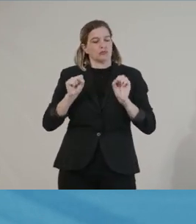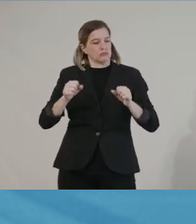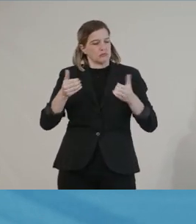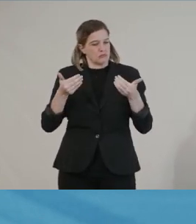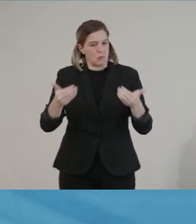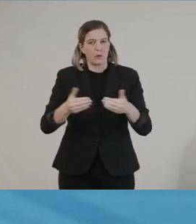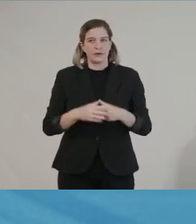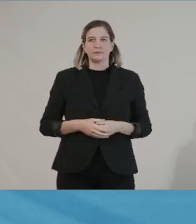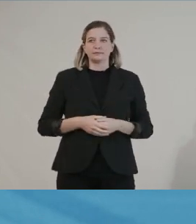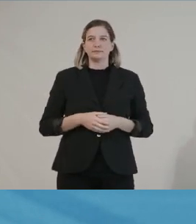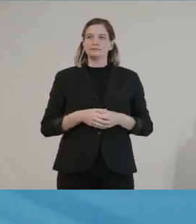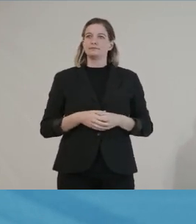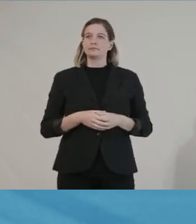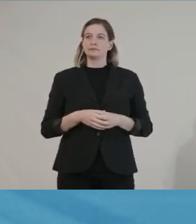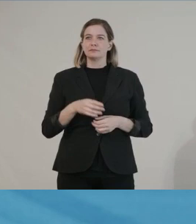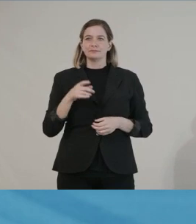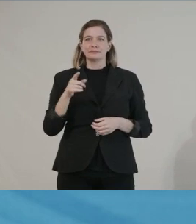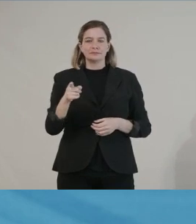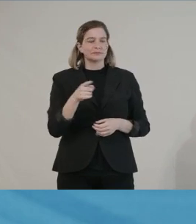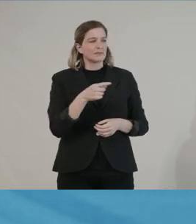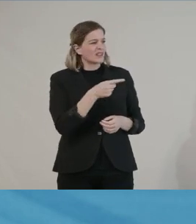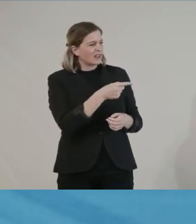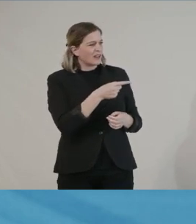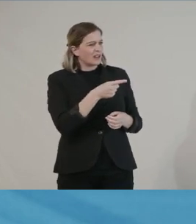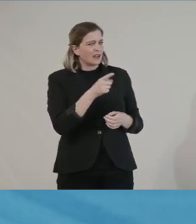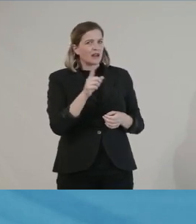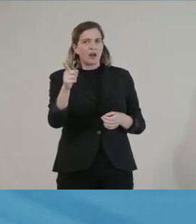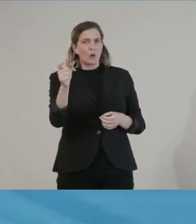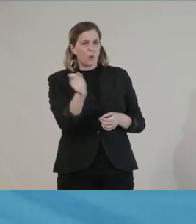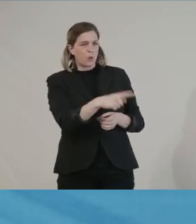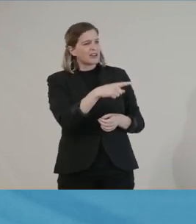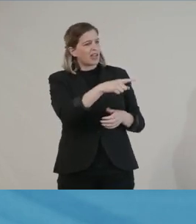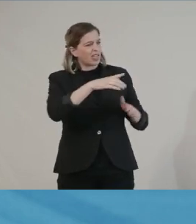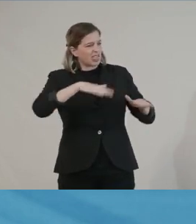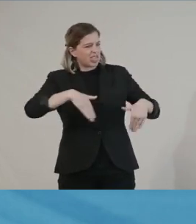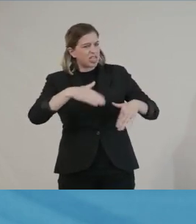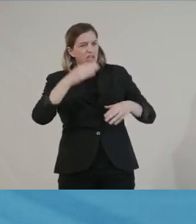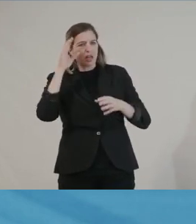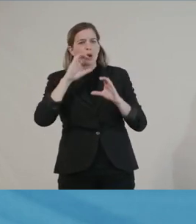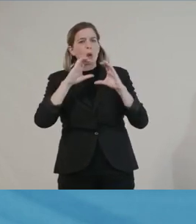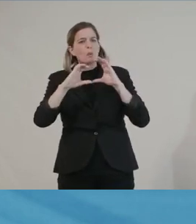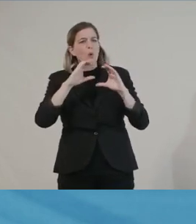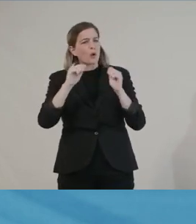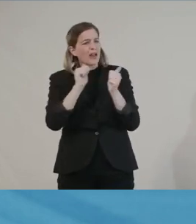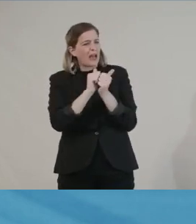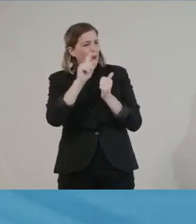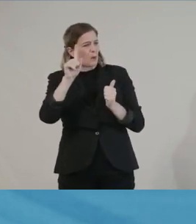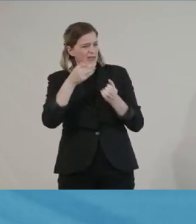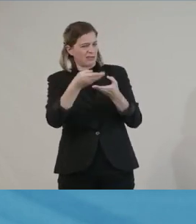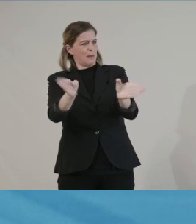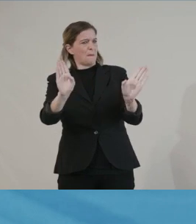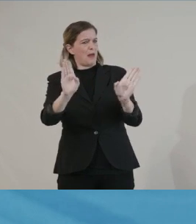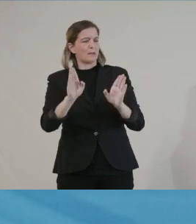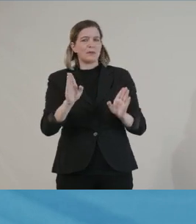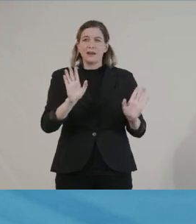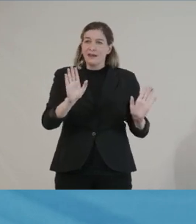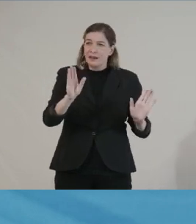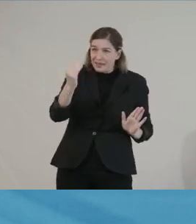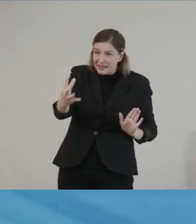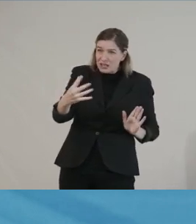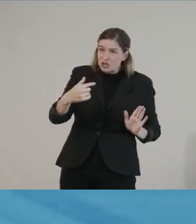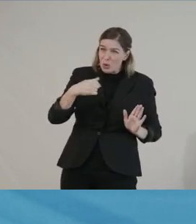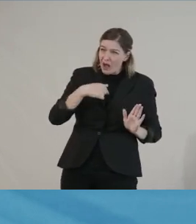the public. We're going to over-communicate, Nicole. We're going to continue to over-communicate. When I've got information, I'm